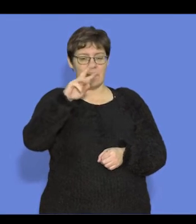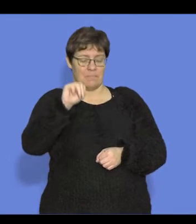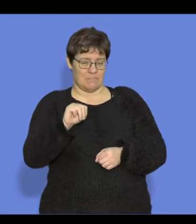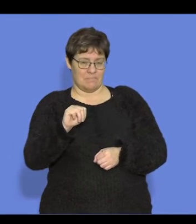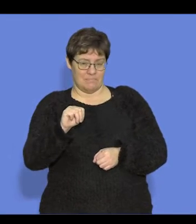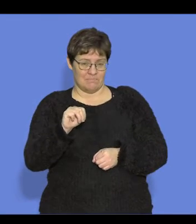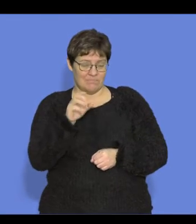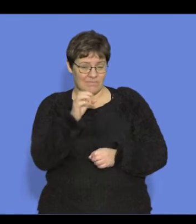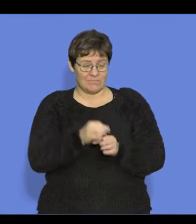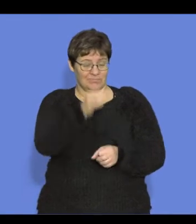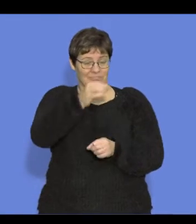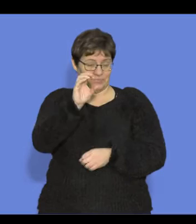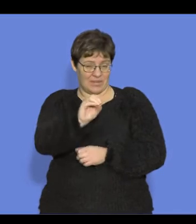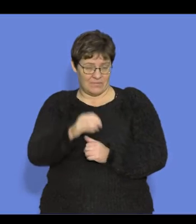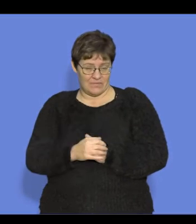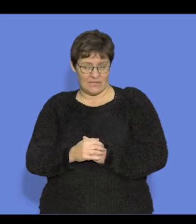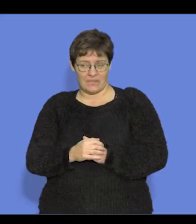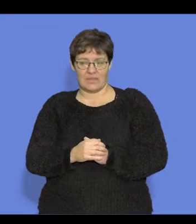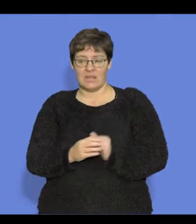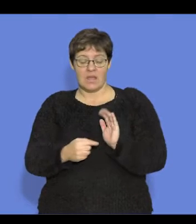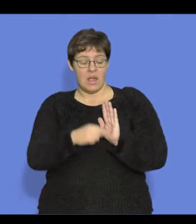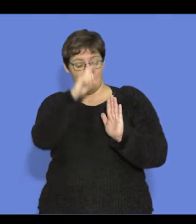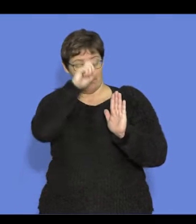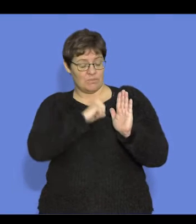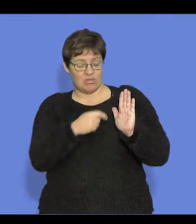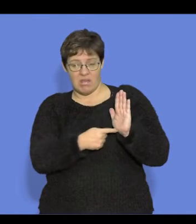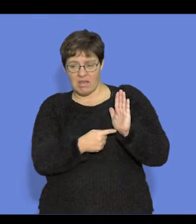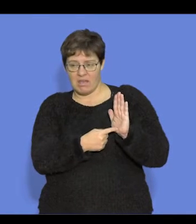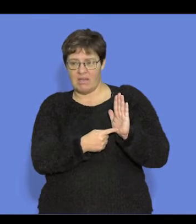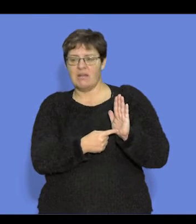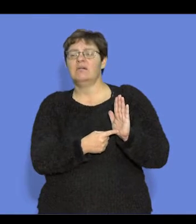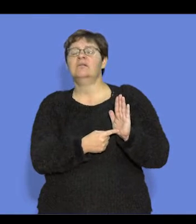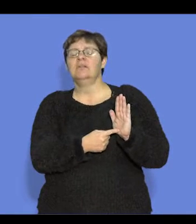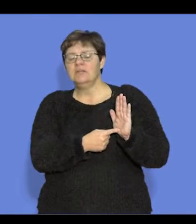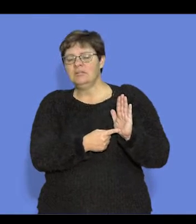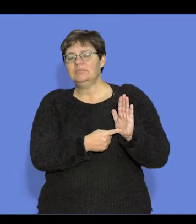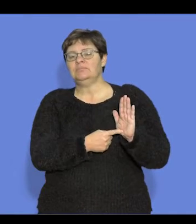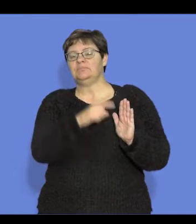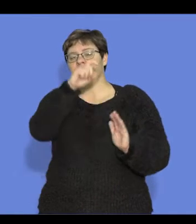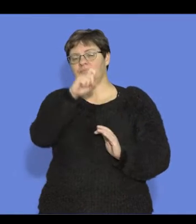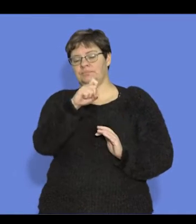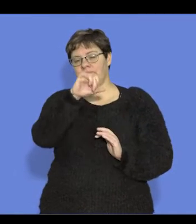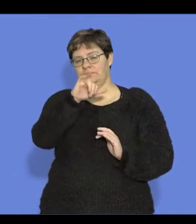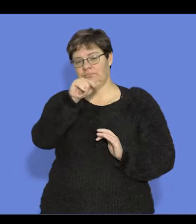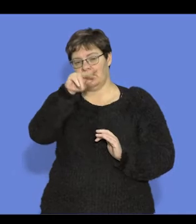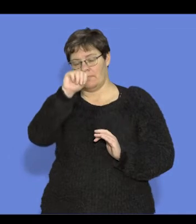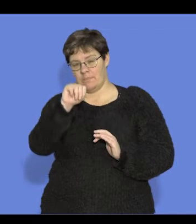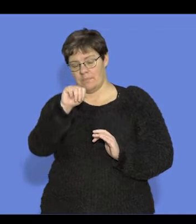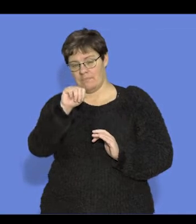in this picture, there's your xylem vessels, okay,